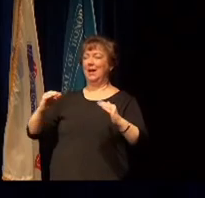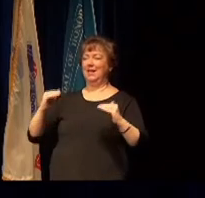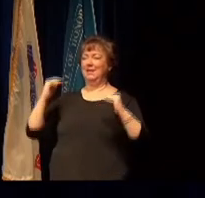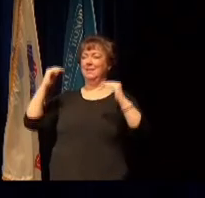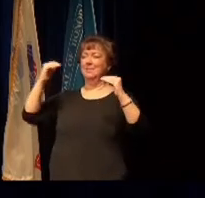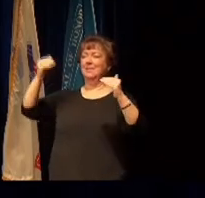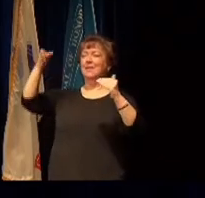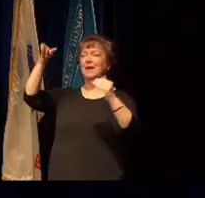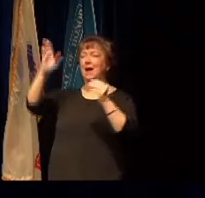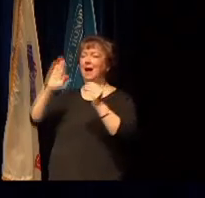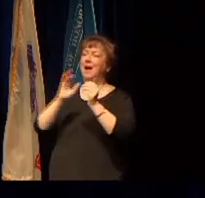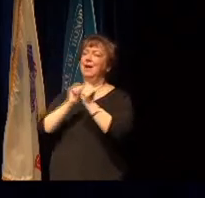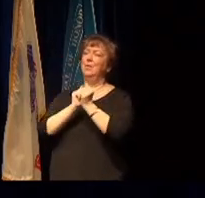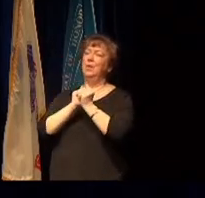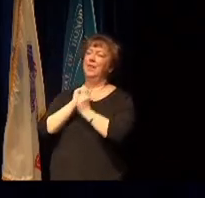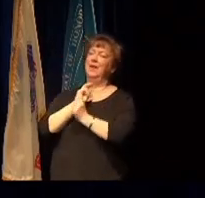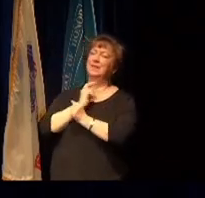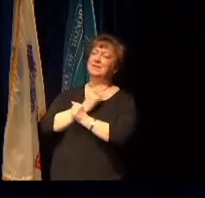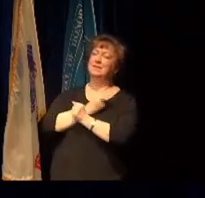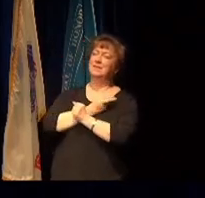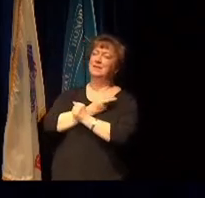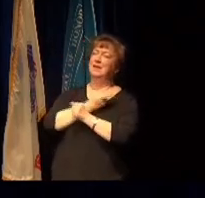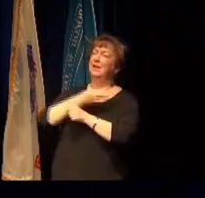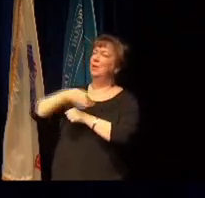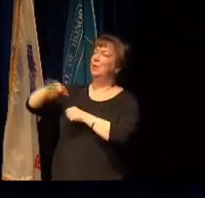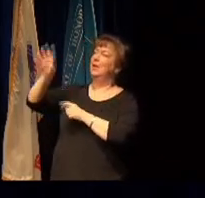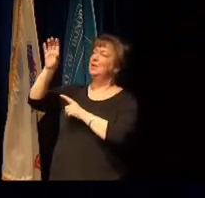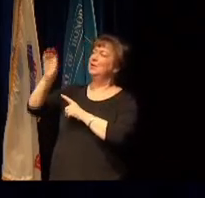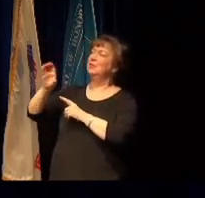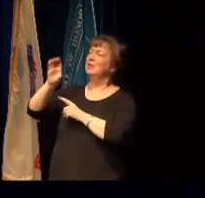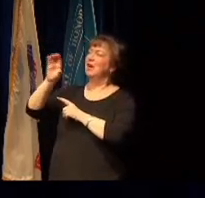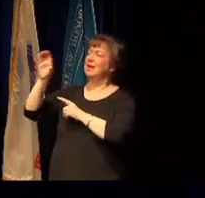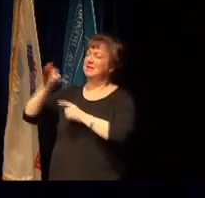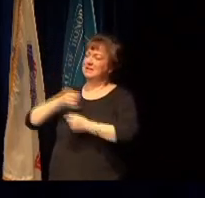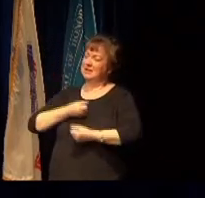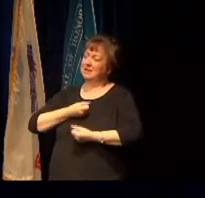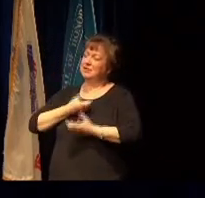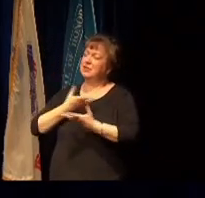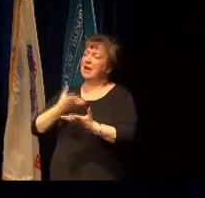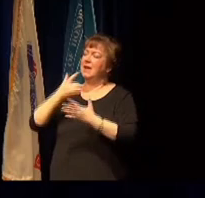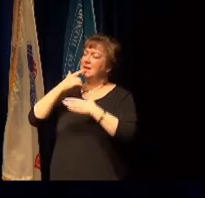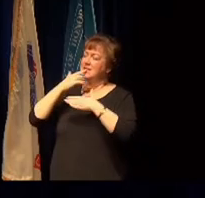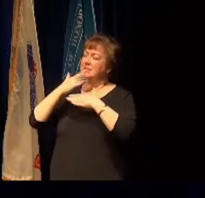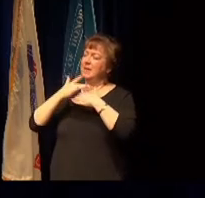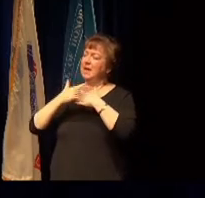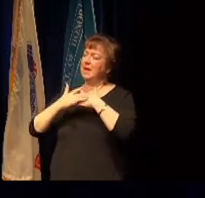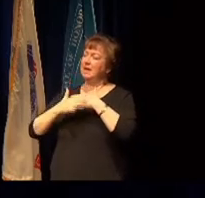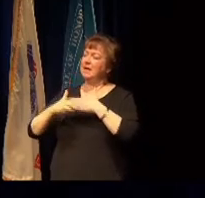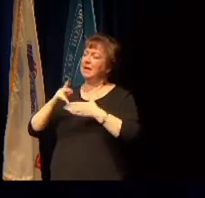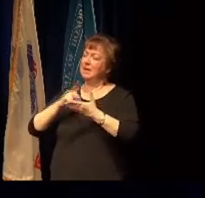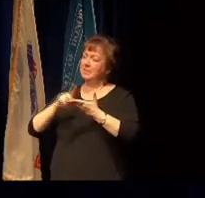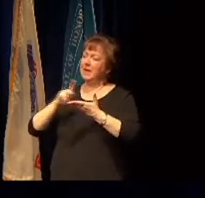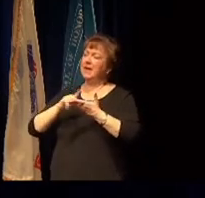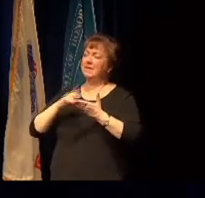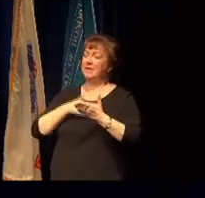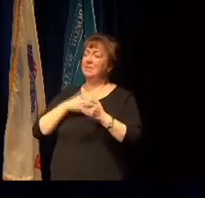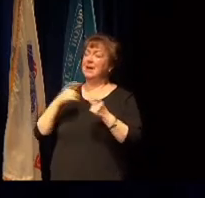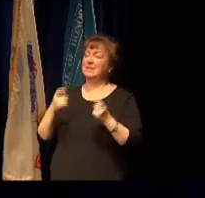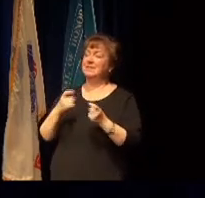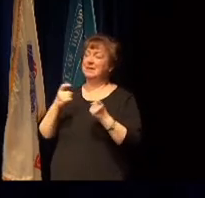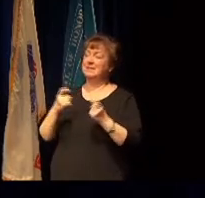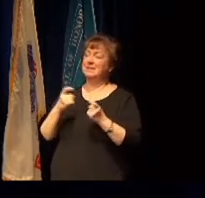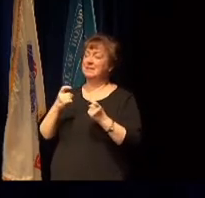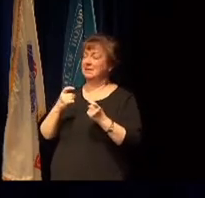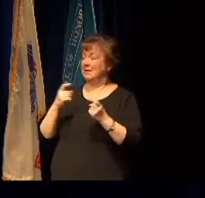cross, to shed his blood, to pay for my sins and the sins of all of these people here and all the